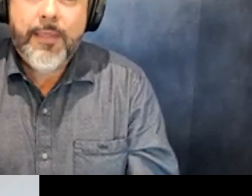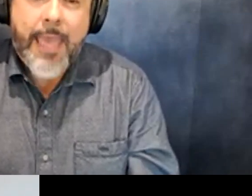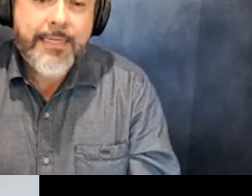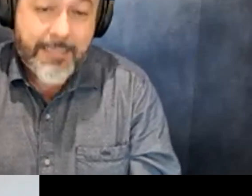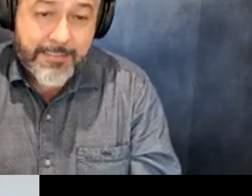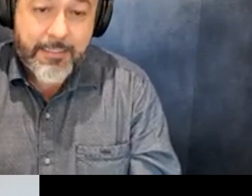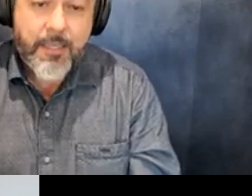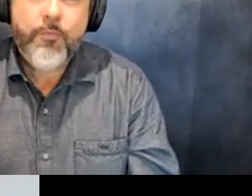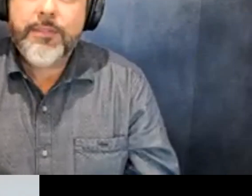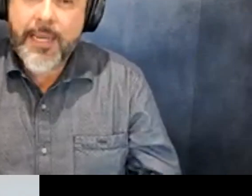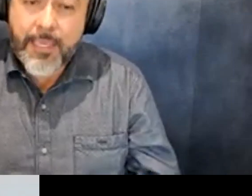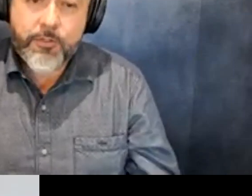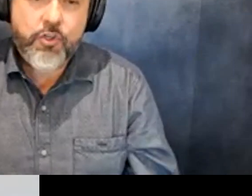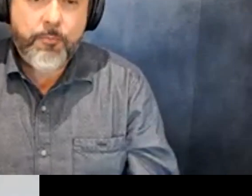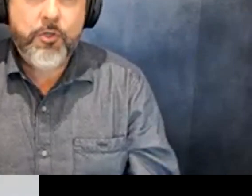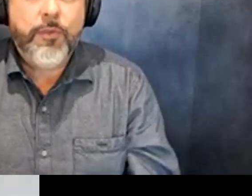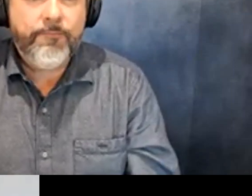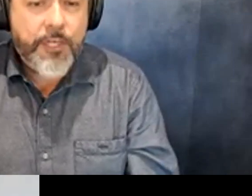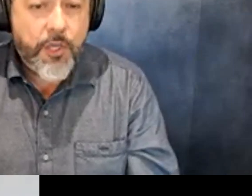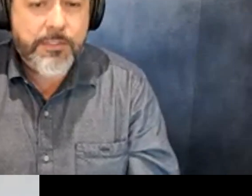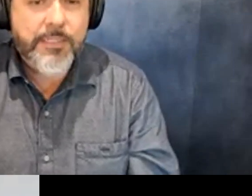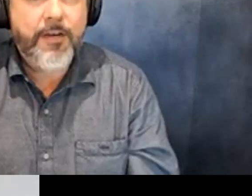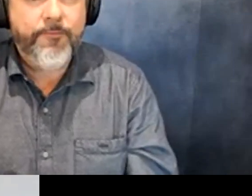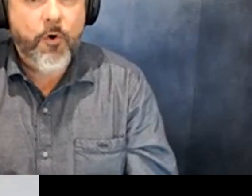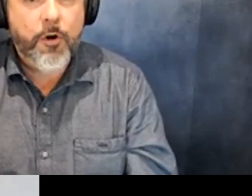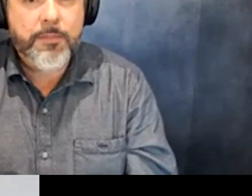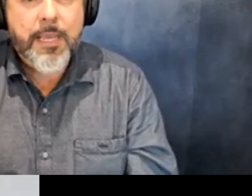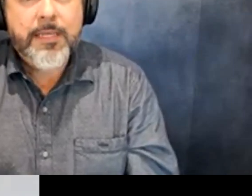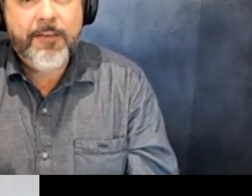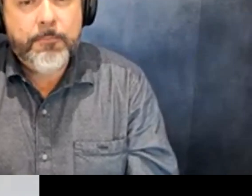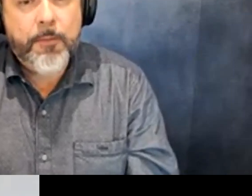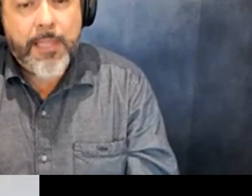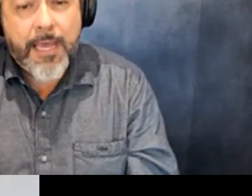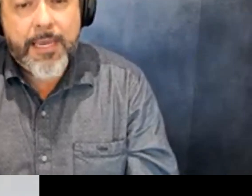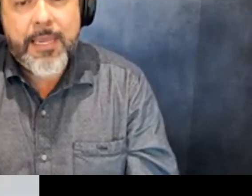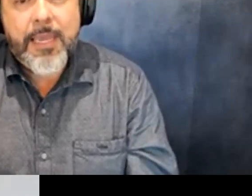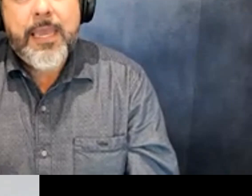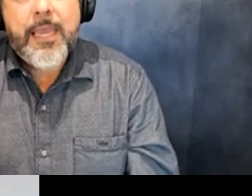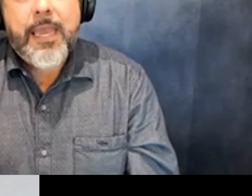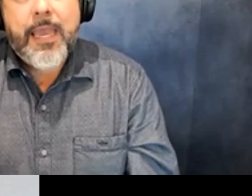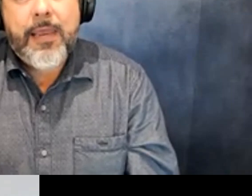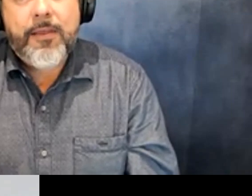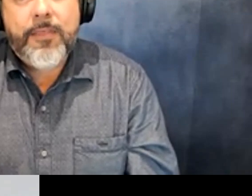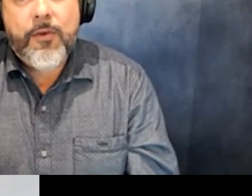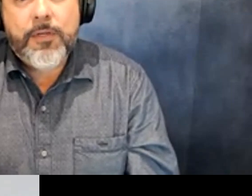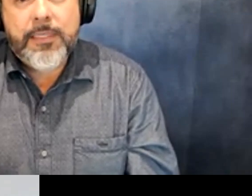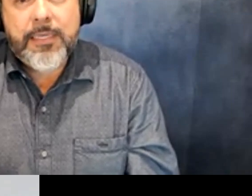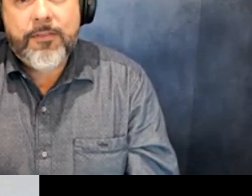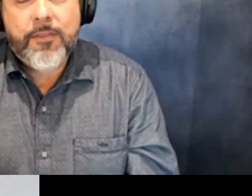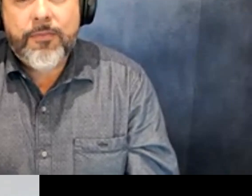with access, with sign language interpreters, the videos instead of forms. Deaf people apply, and